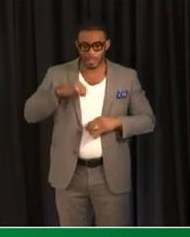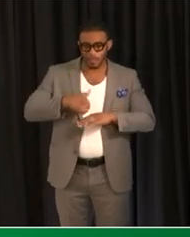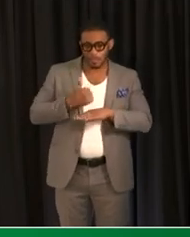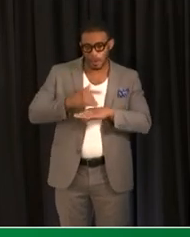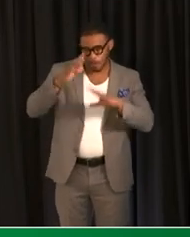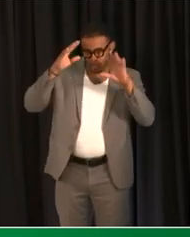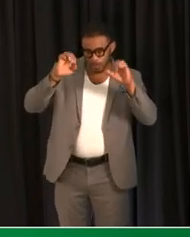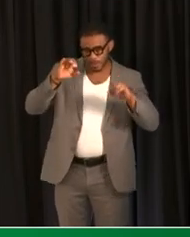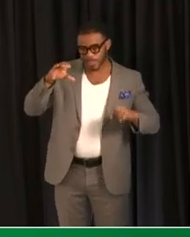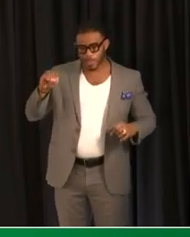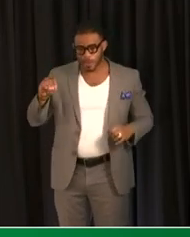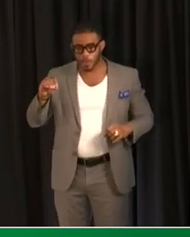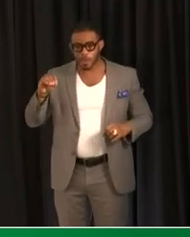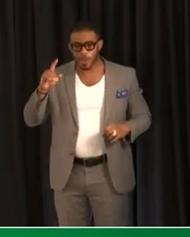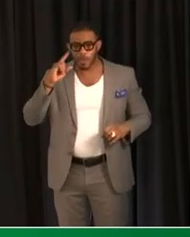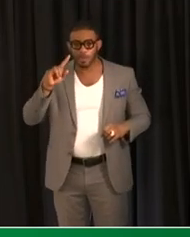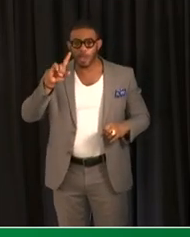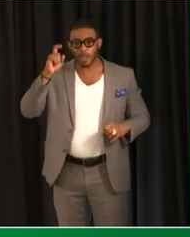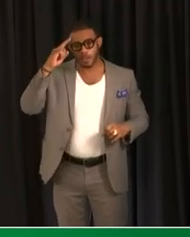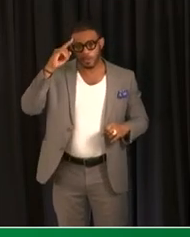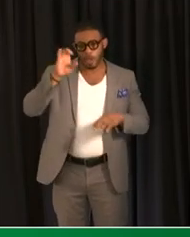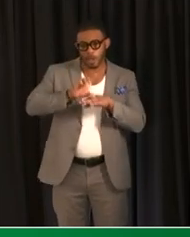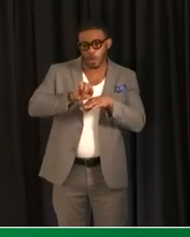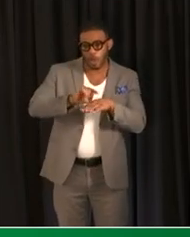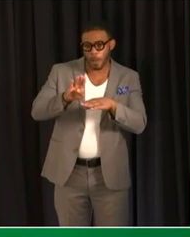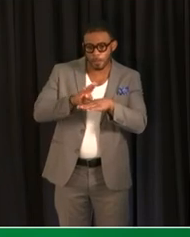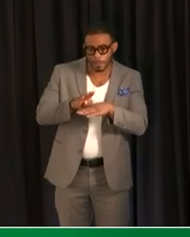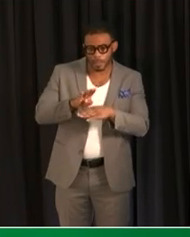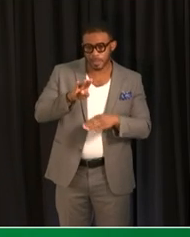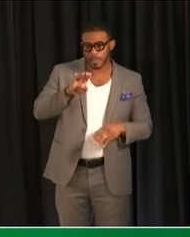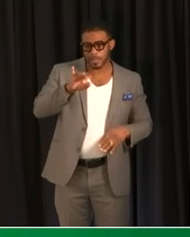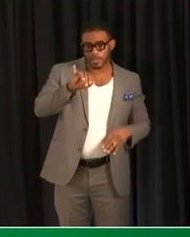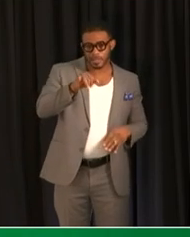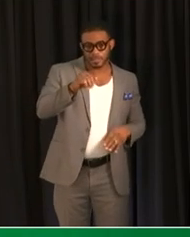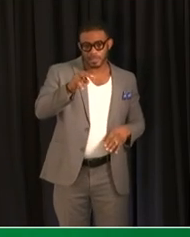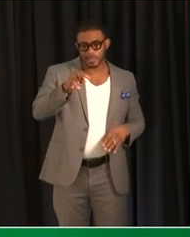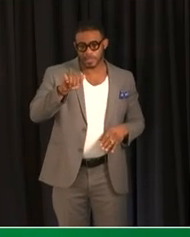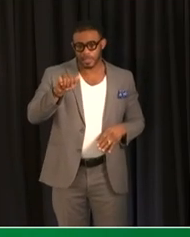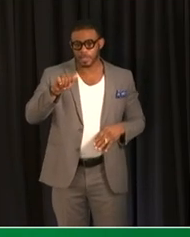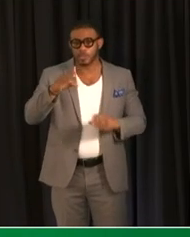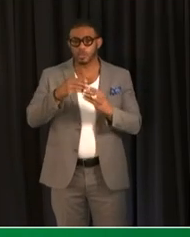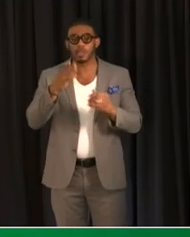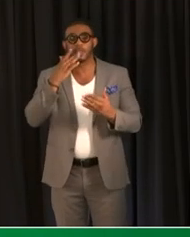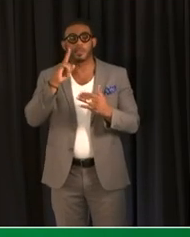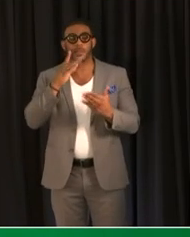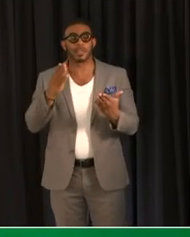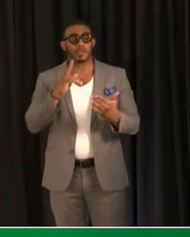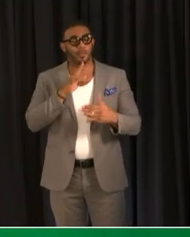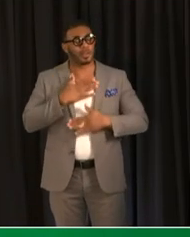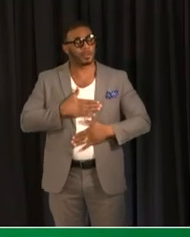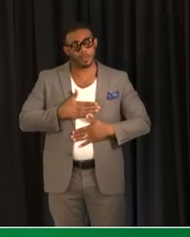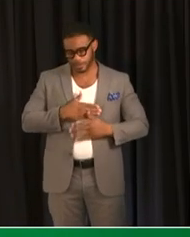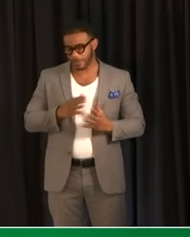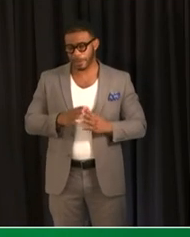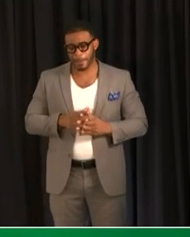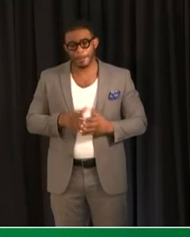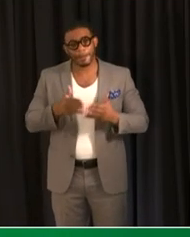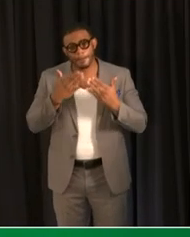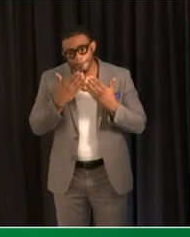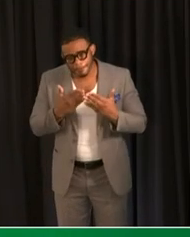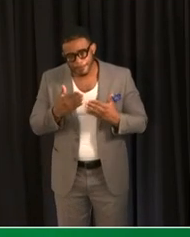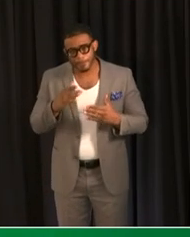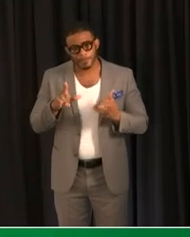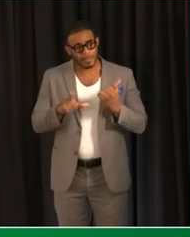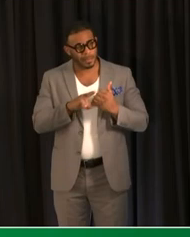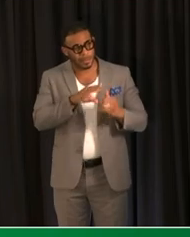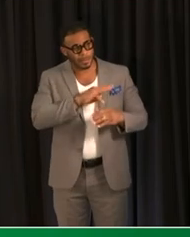I'm founder and president and CEO of a government consulting firm, JMA Solutions. Thank you all for being here today. Really appreciate it. And